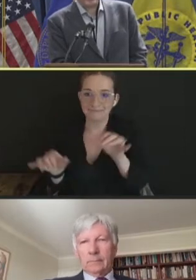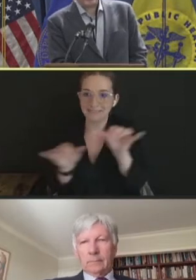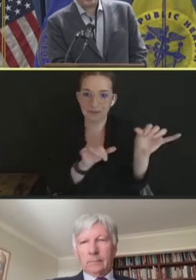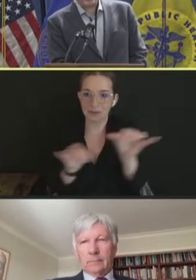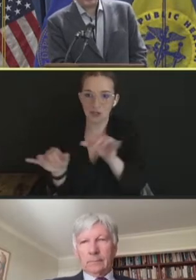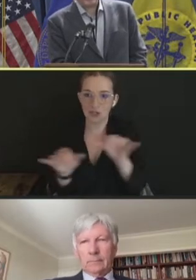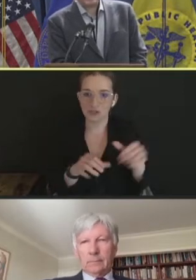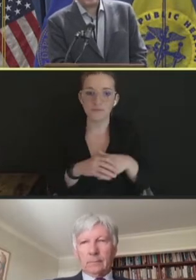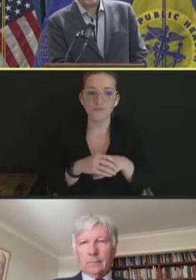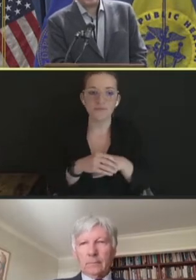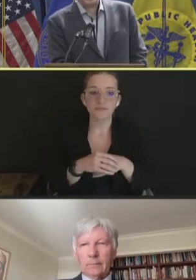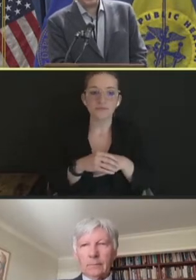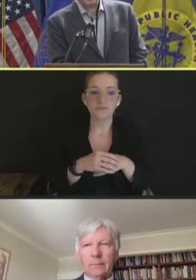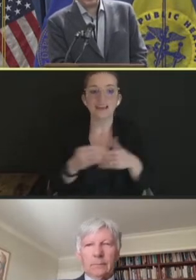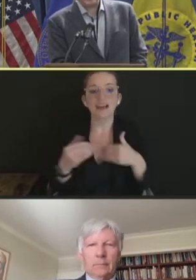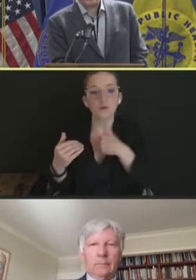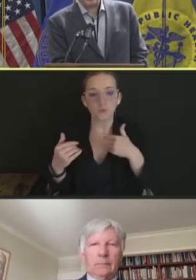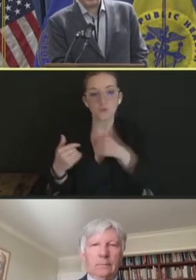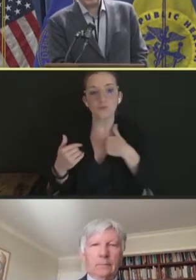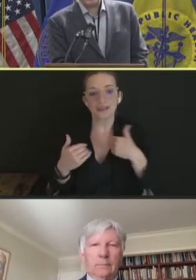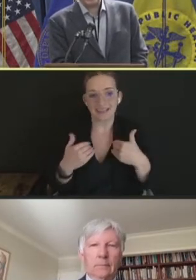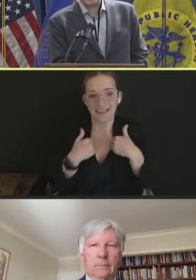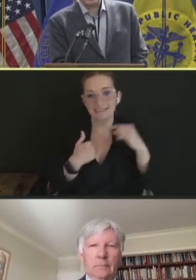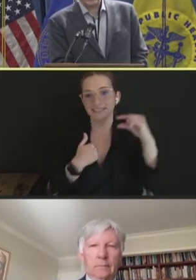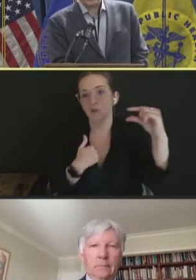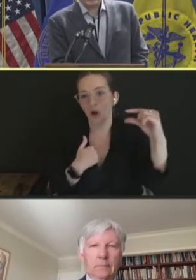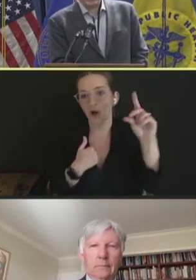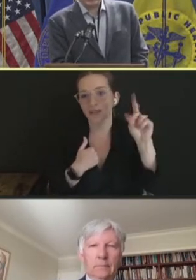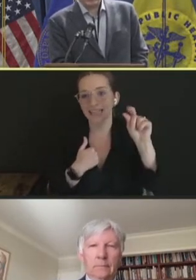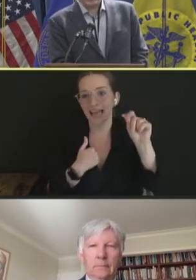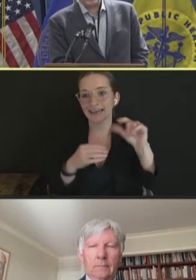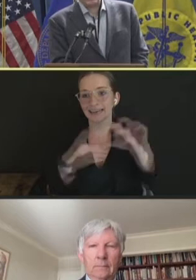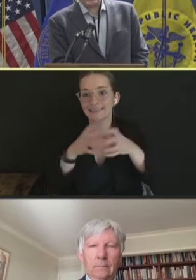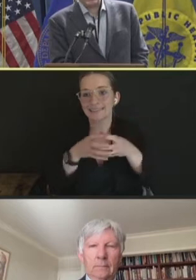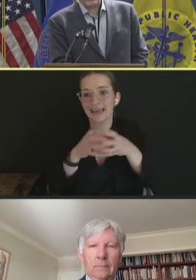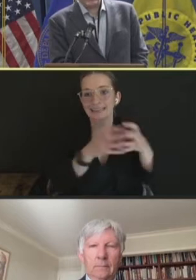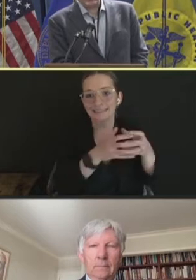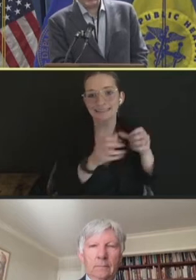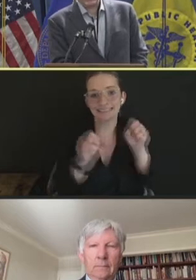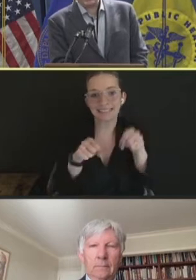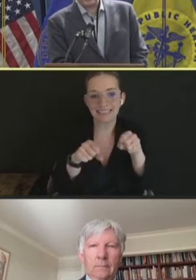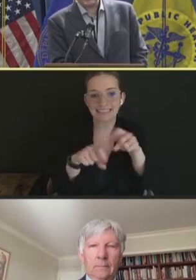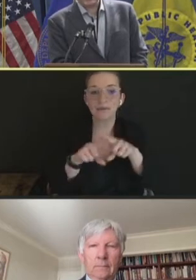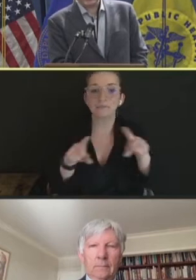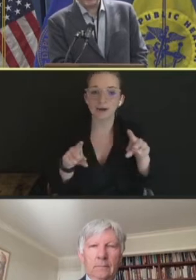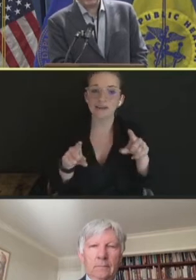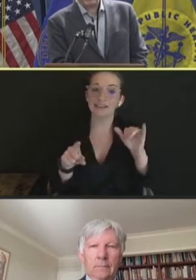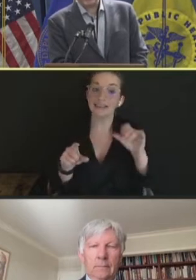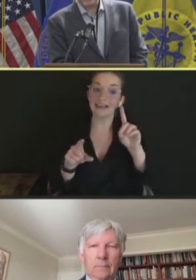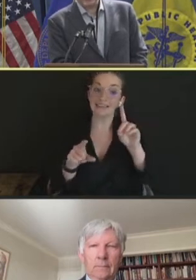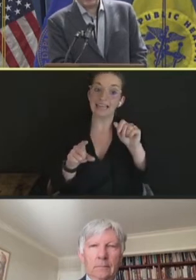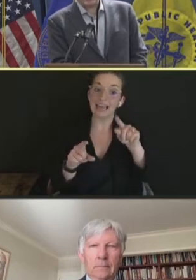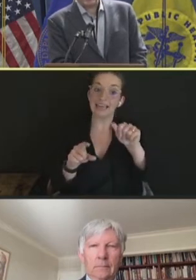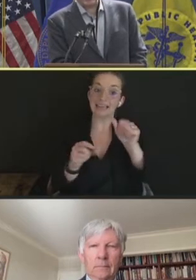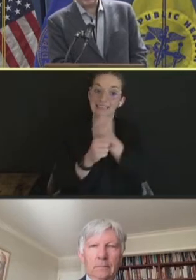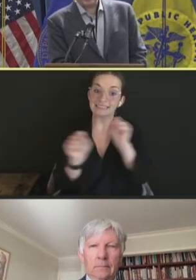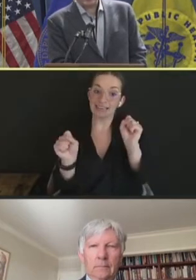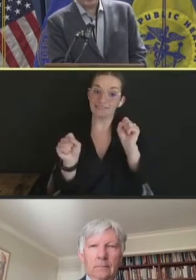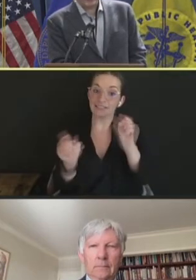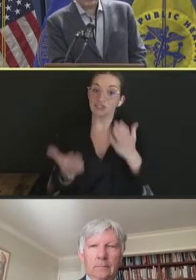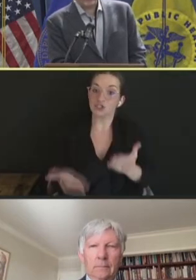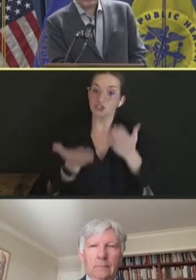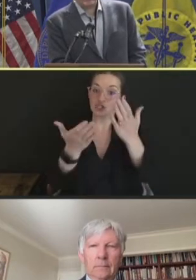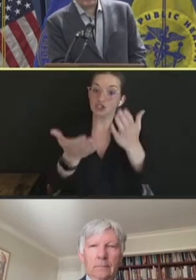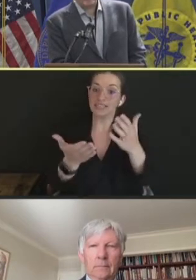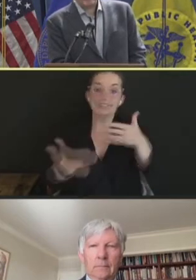albeit smaller data sets, the totality of the safety data suggest that heterologous boost and homologous boost are